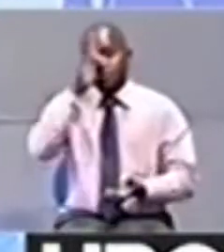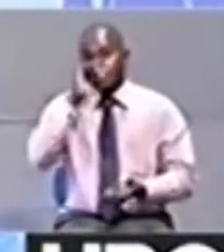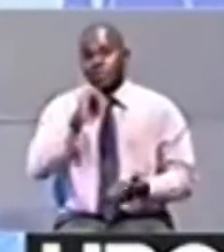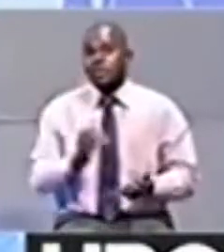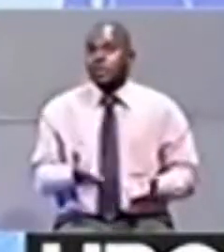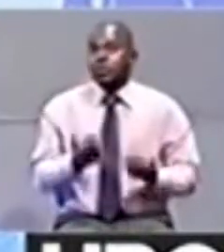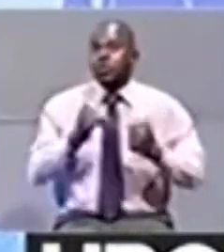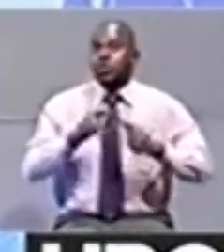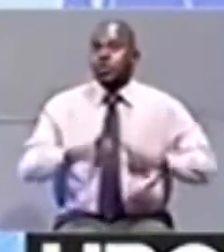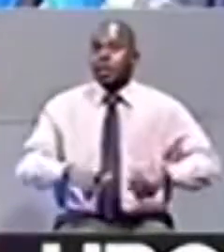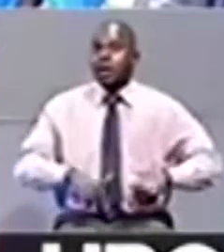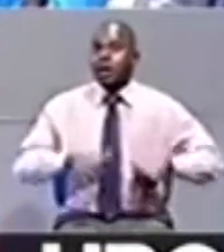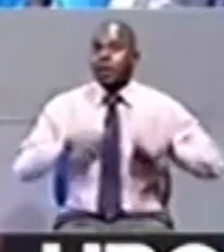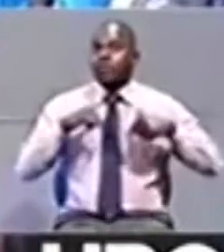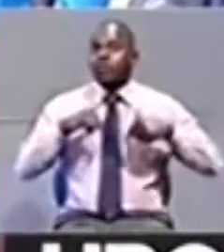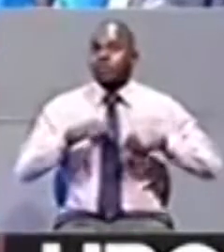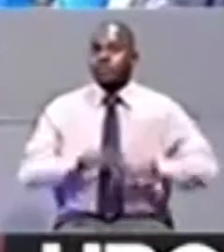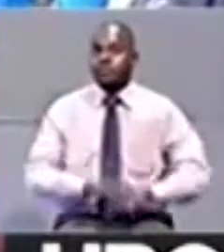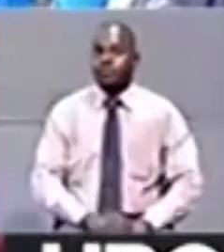people's livelihoods.